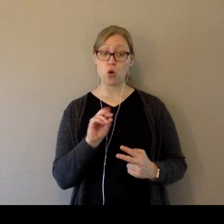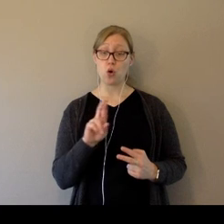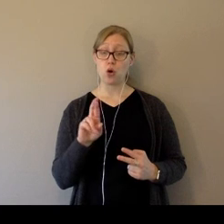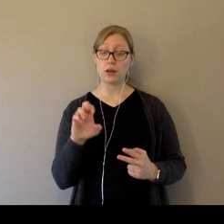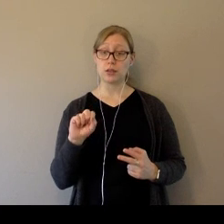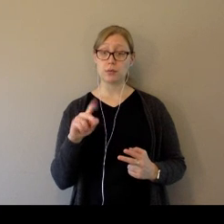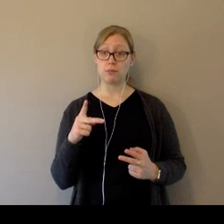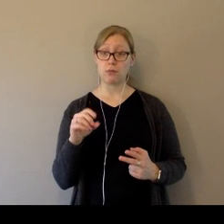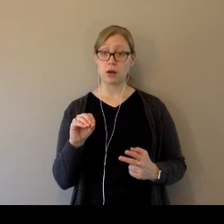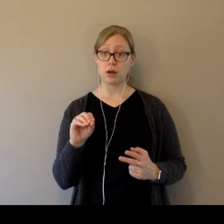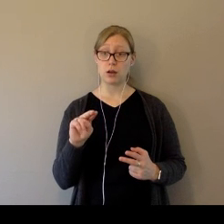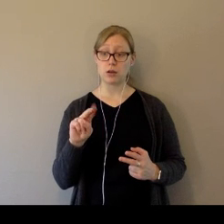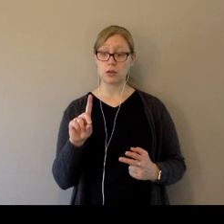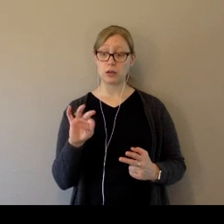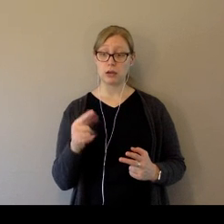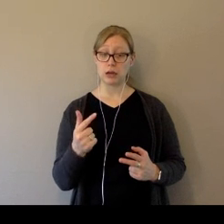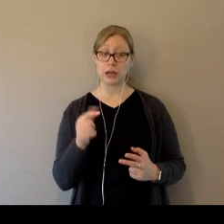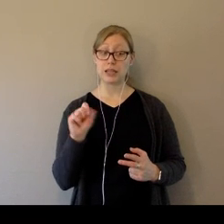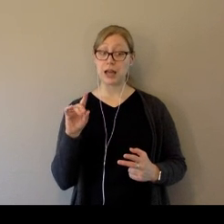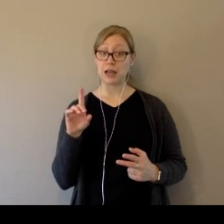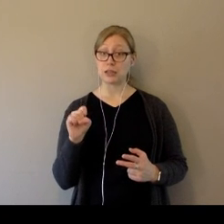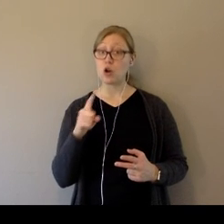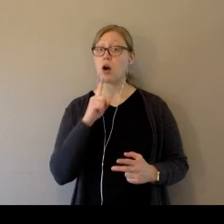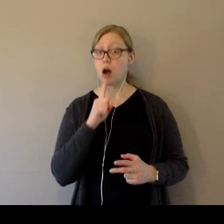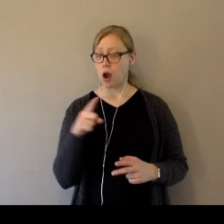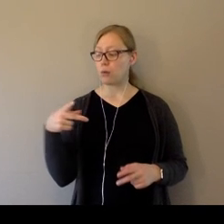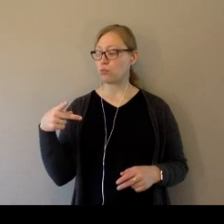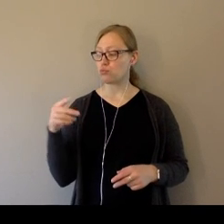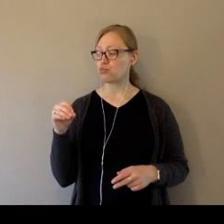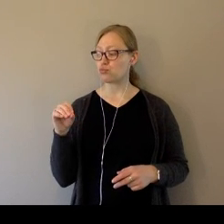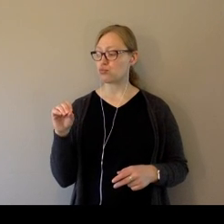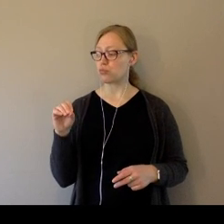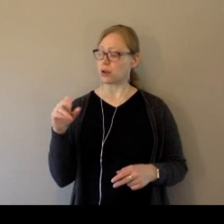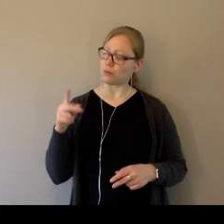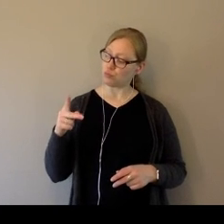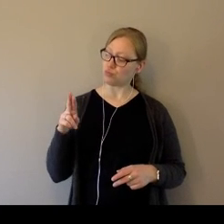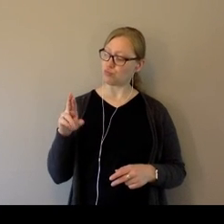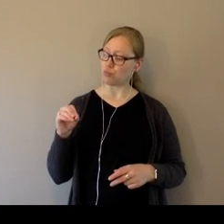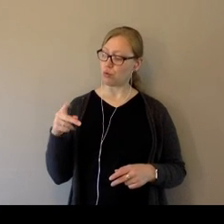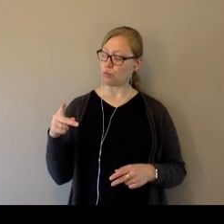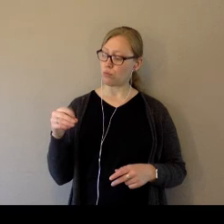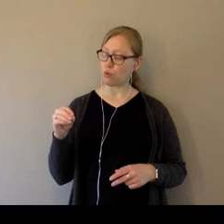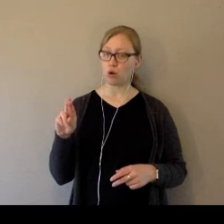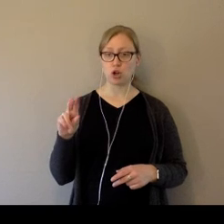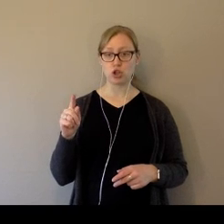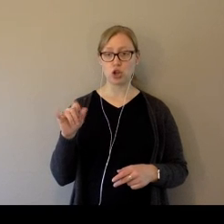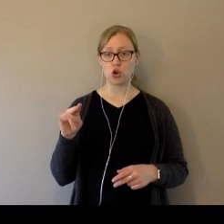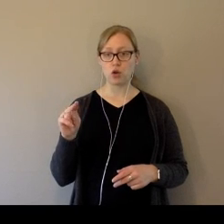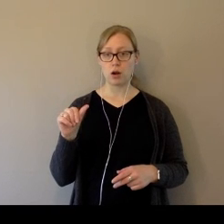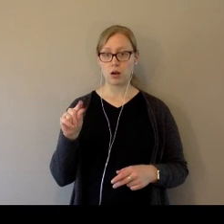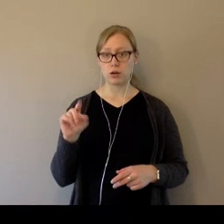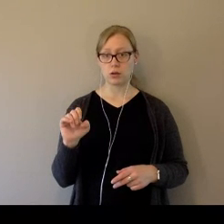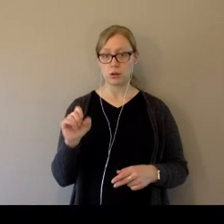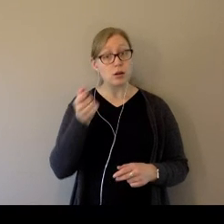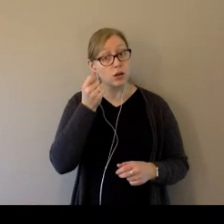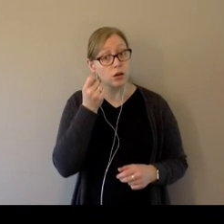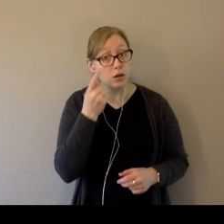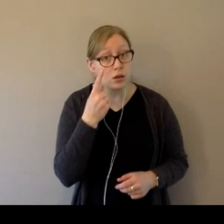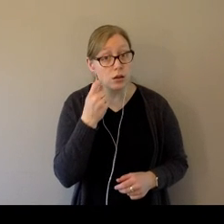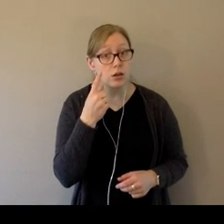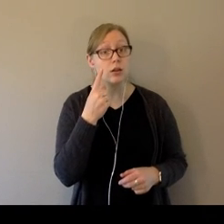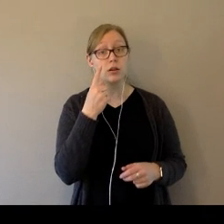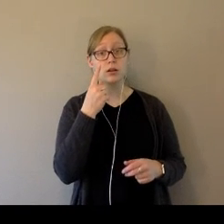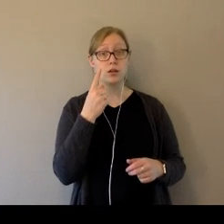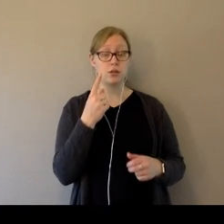write the similarity statement. So again, the similarity statement, we just have to be in the correct order. It doesn't matter which order we